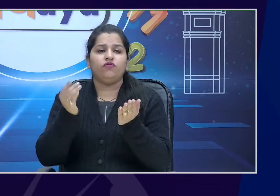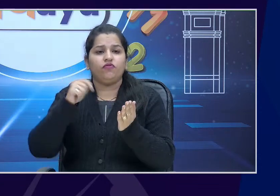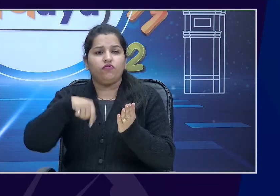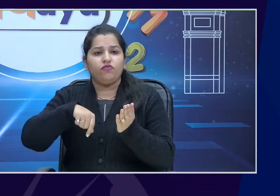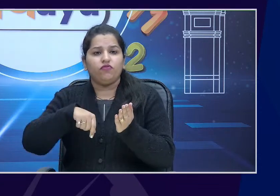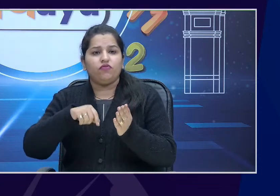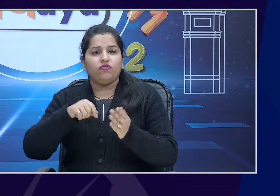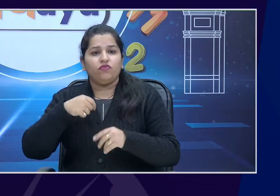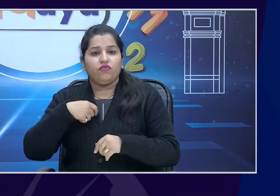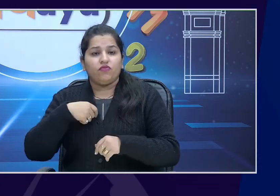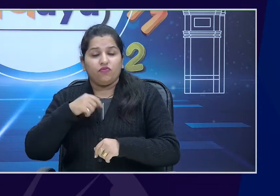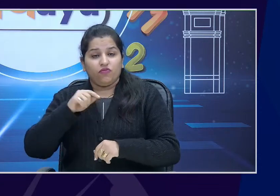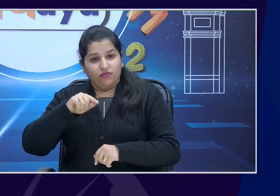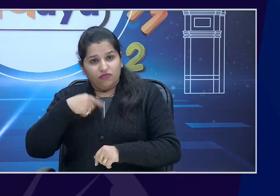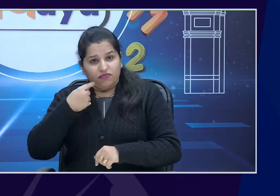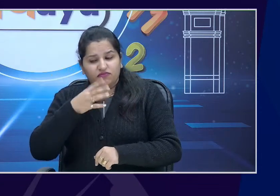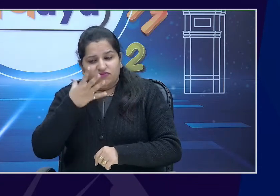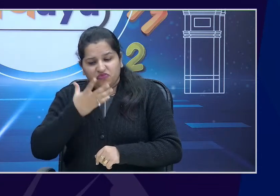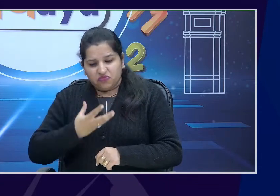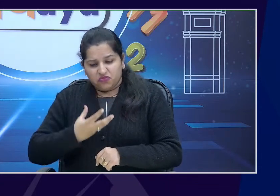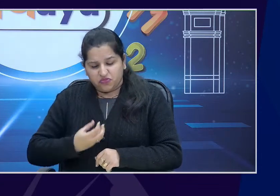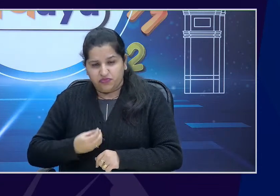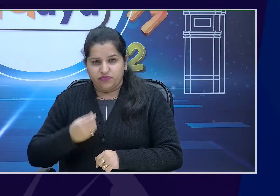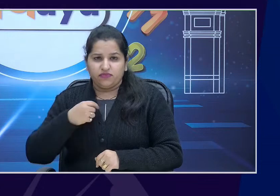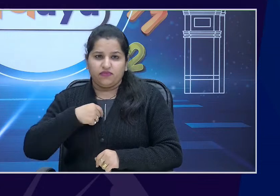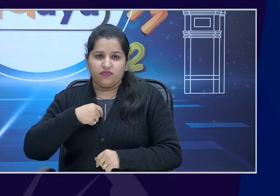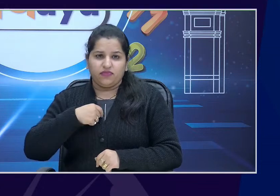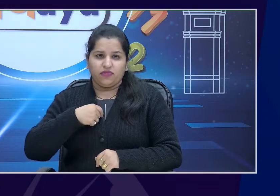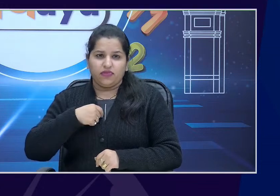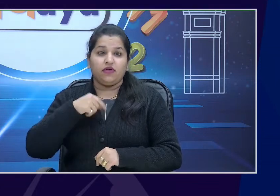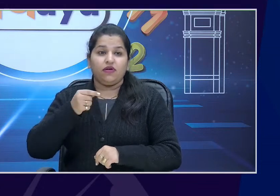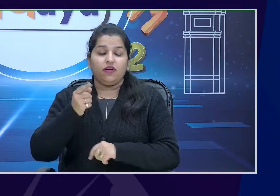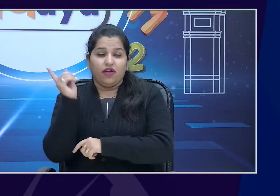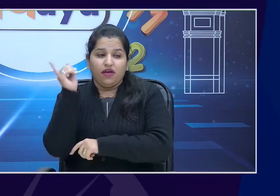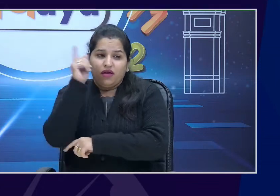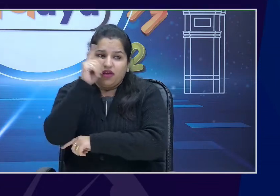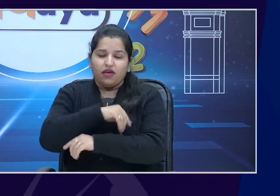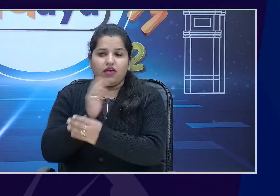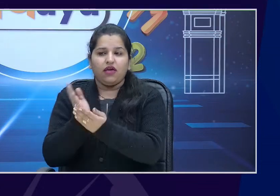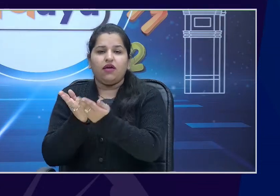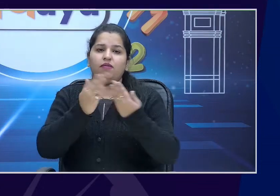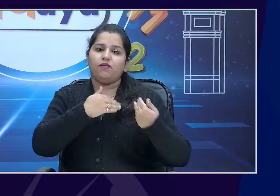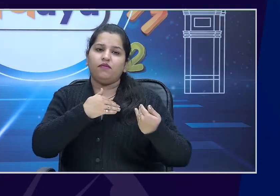homework. That day I was very sad. I came back and I wrote that Mrs.